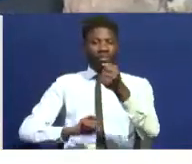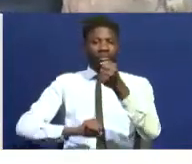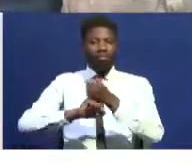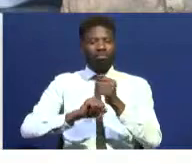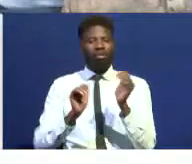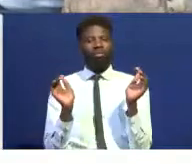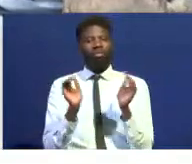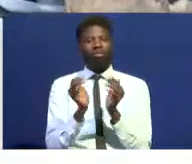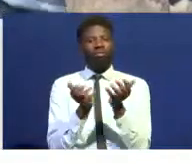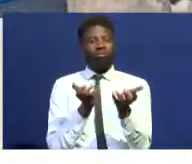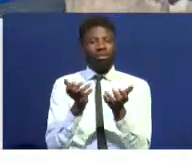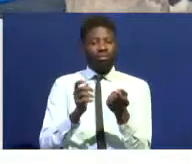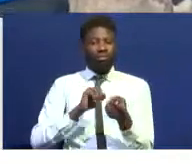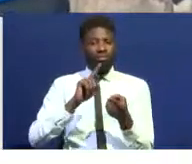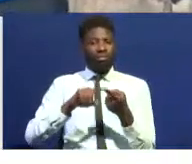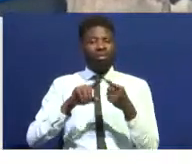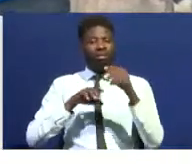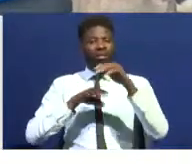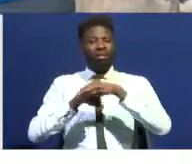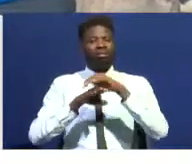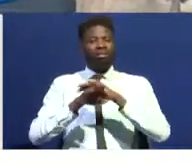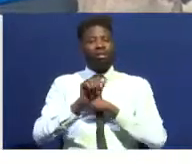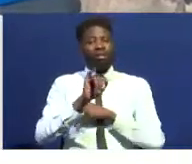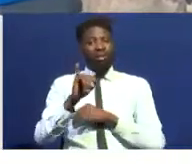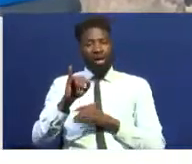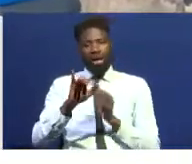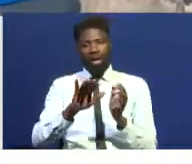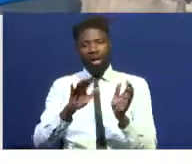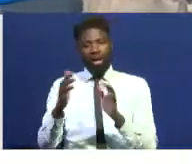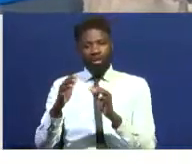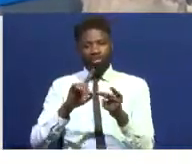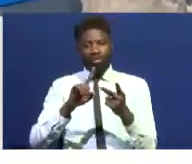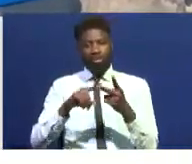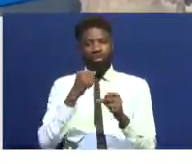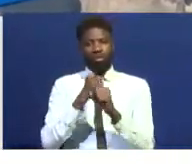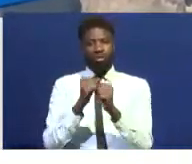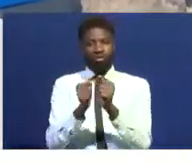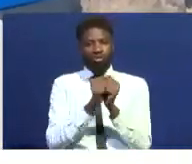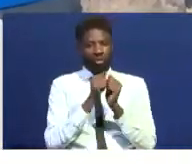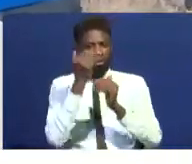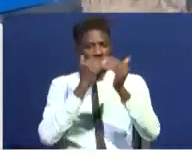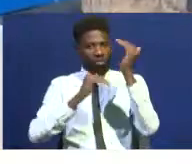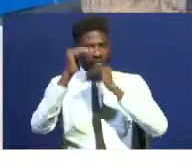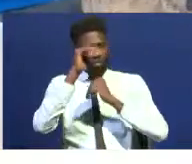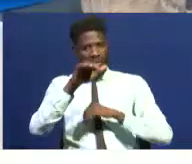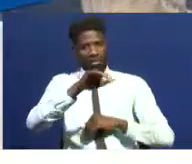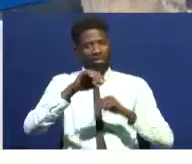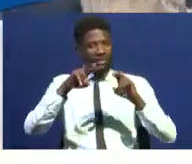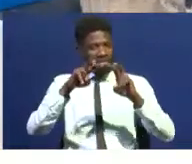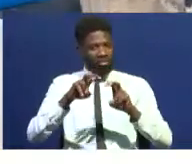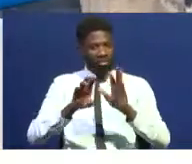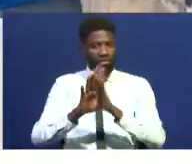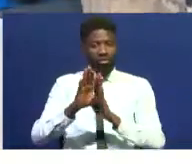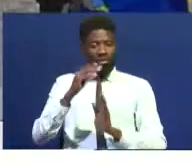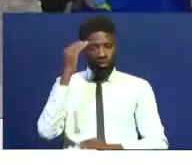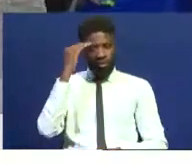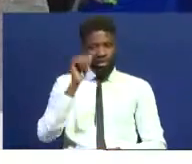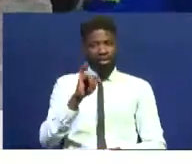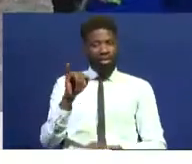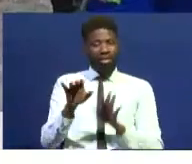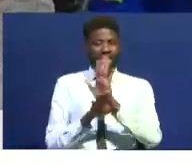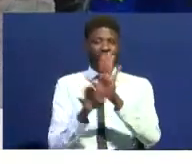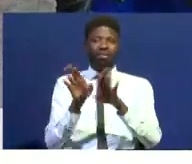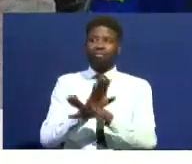one, around accessing AI capabilities, but secondly, working with the university around research and development. And as you know, AI is everything.